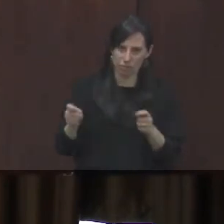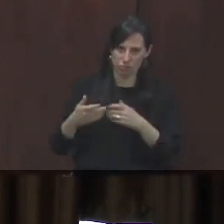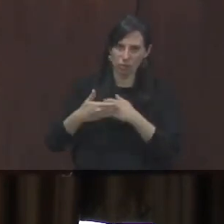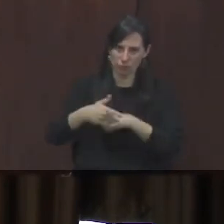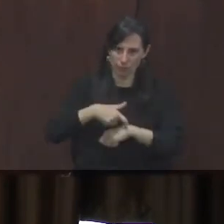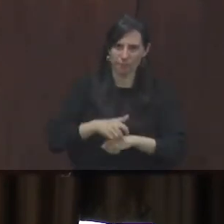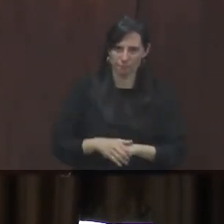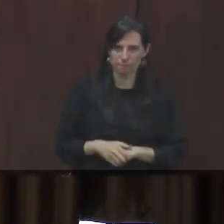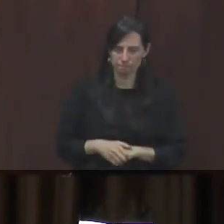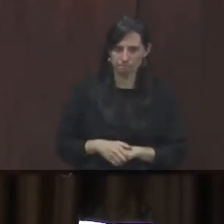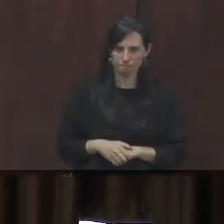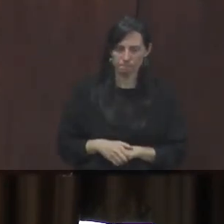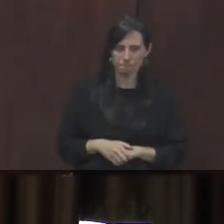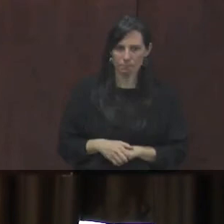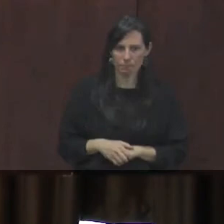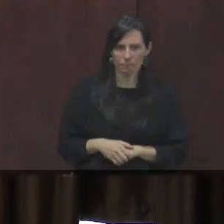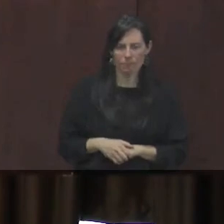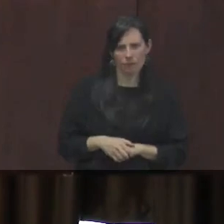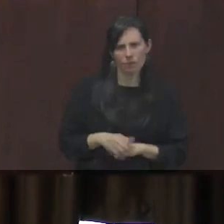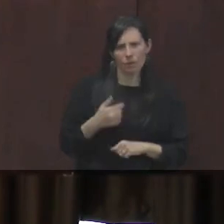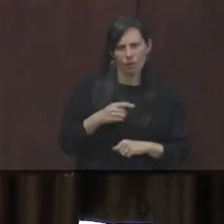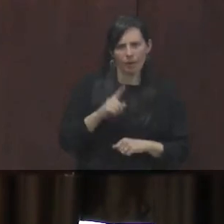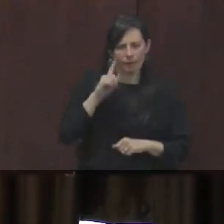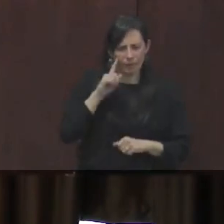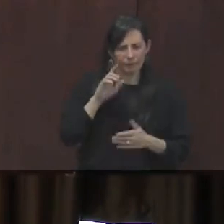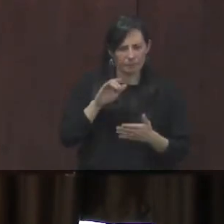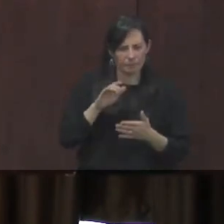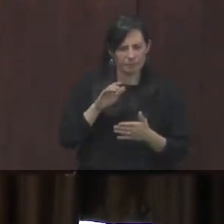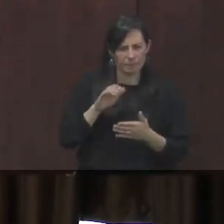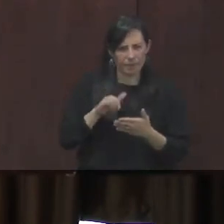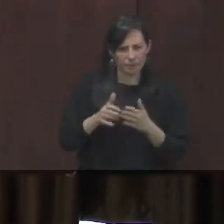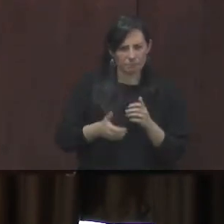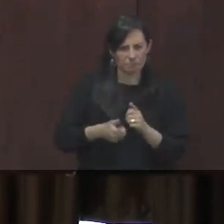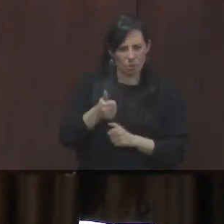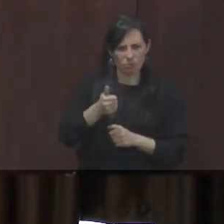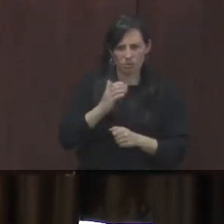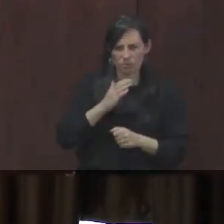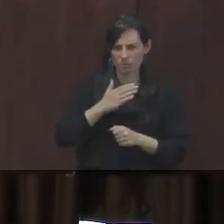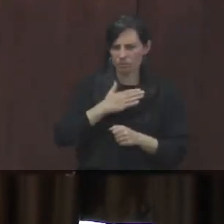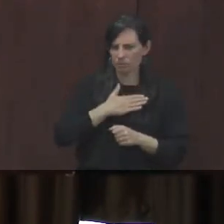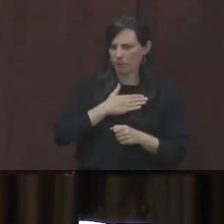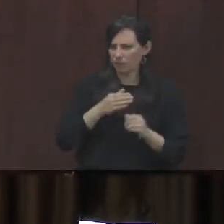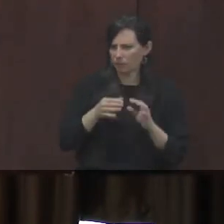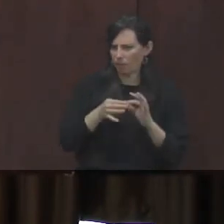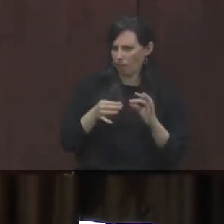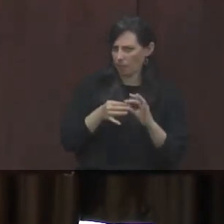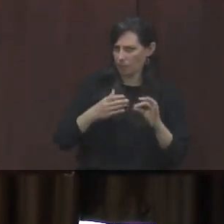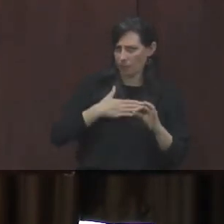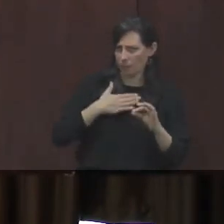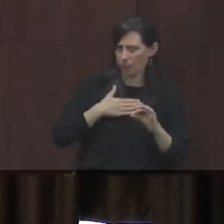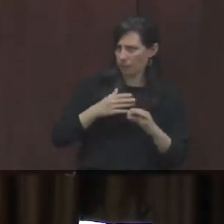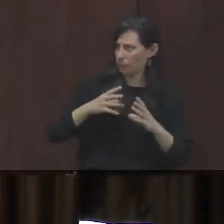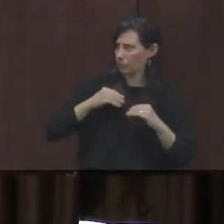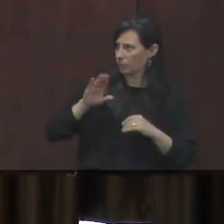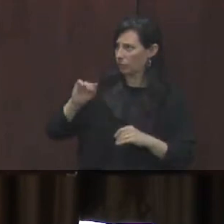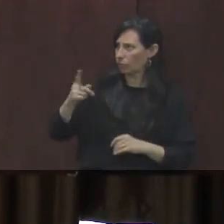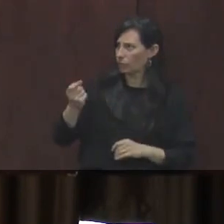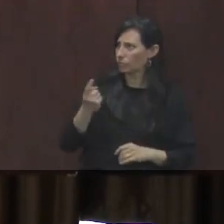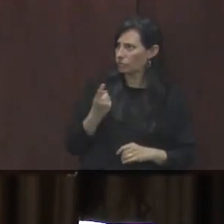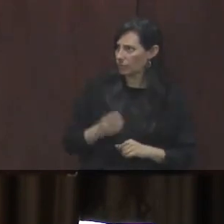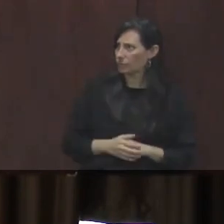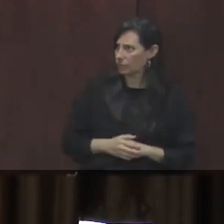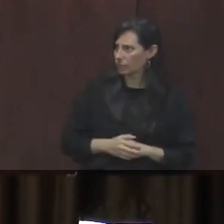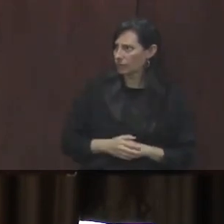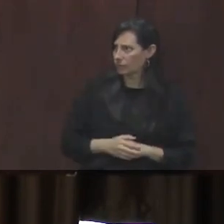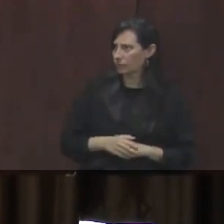Those, I think, were the bulk of my comments that I wanted to add right now, and happy to take any questions if anybody has any. Dr.